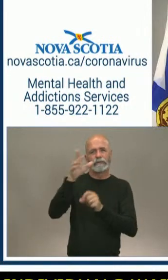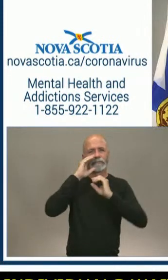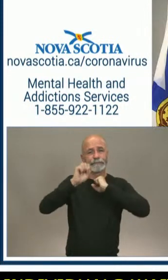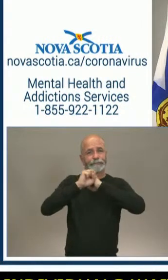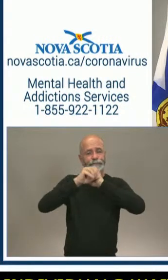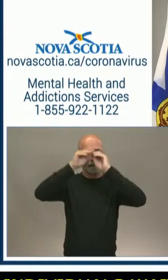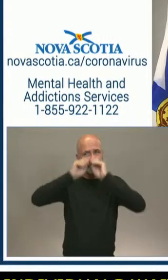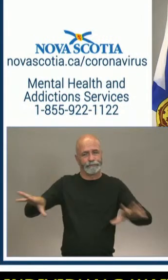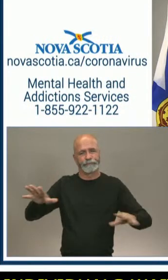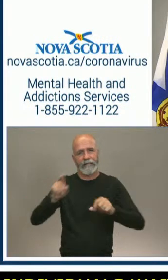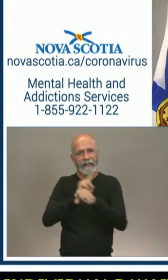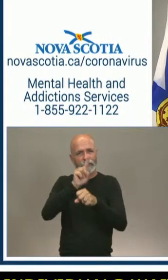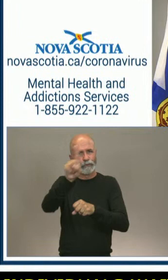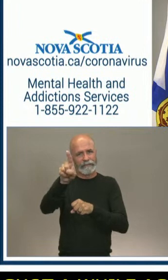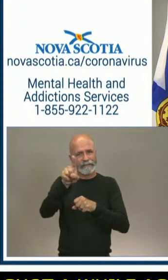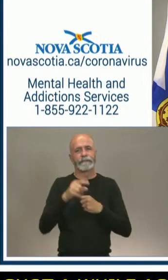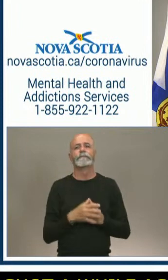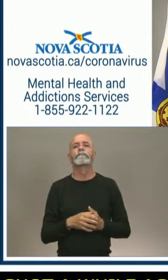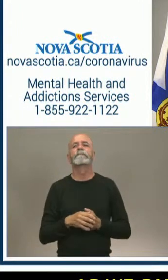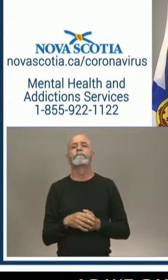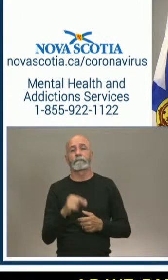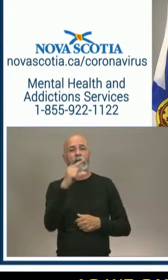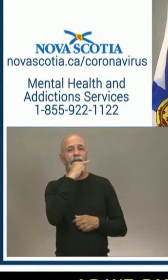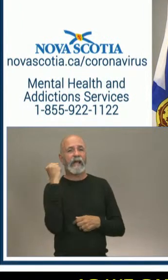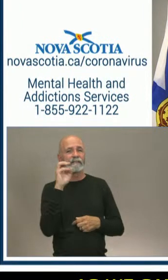we'll go to Tim Biscay with the Halifax Examiner.